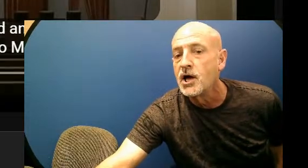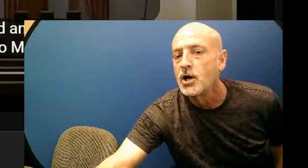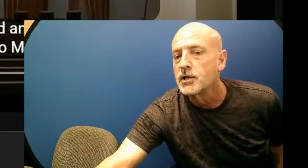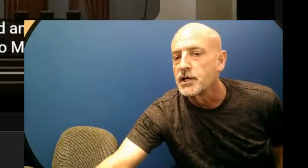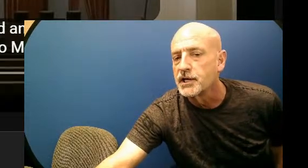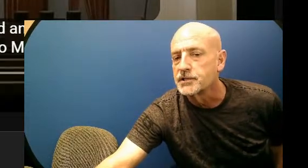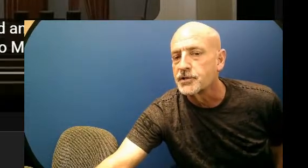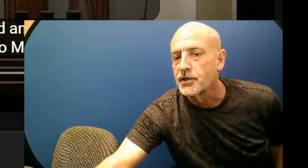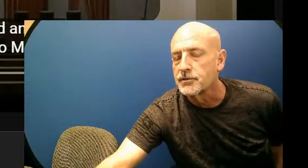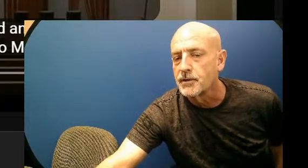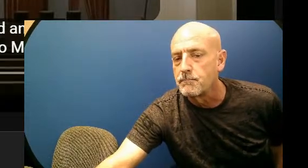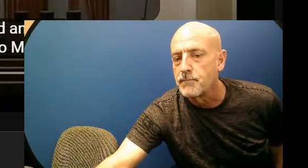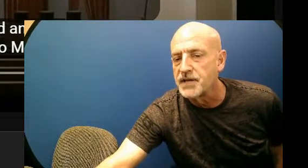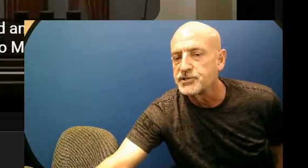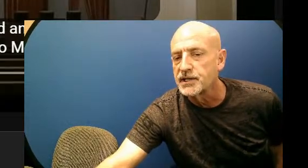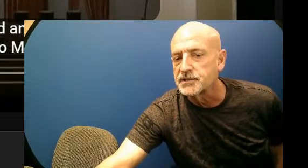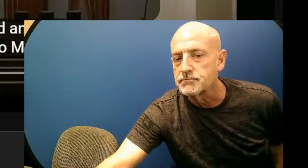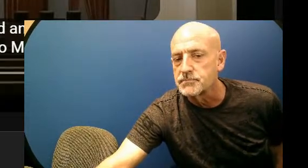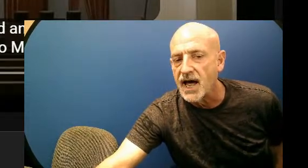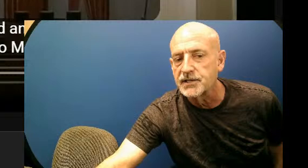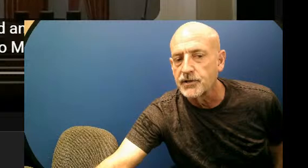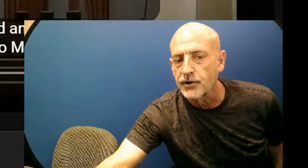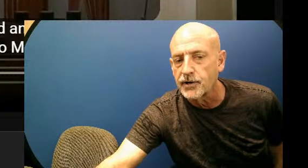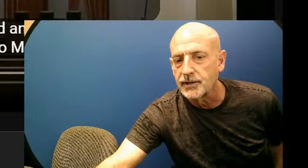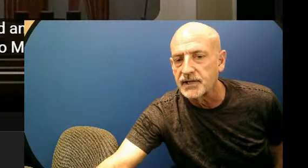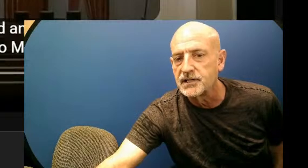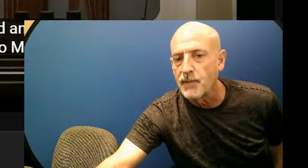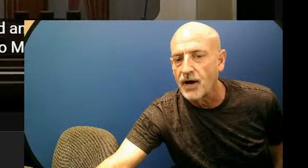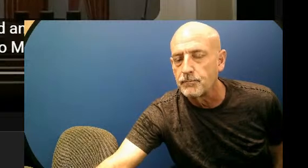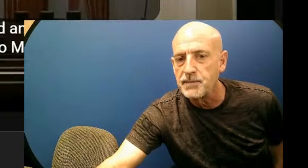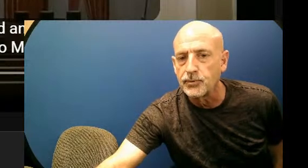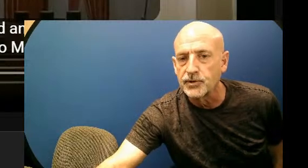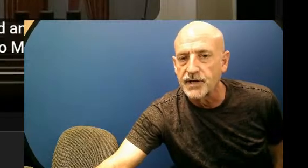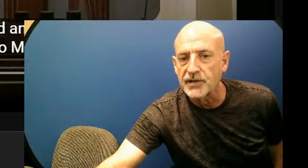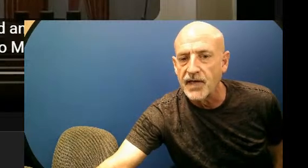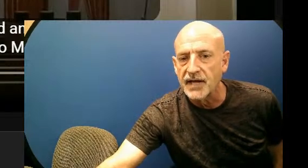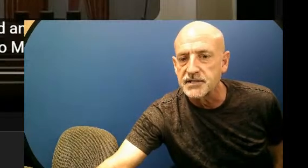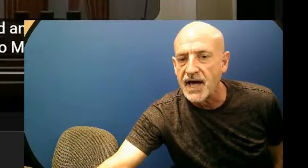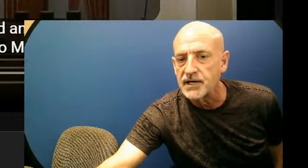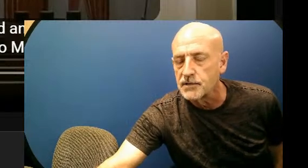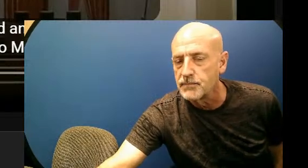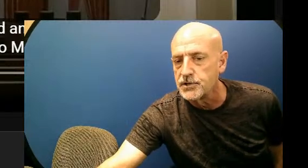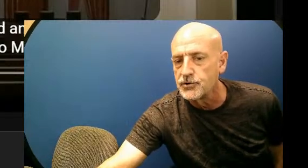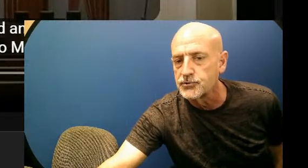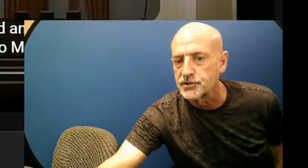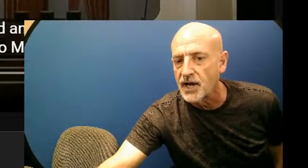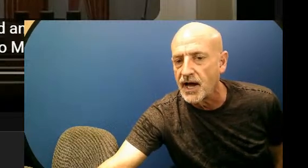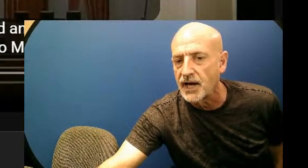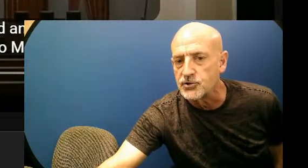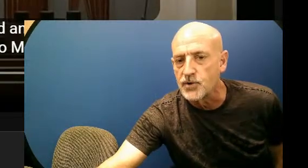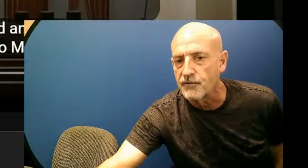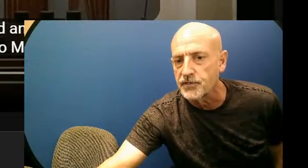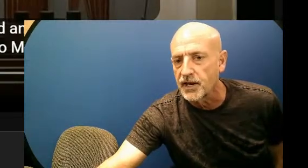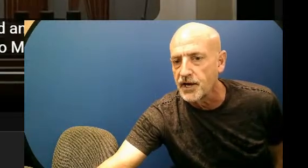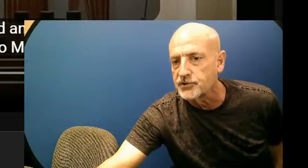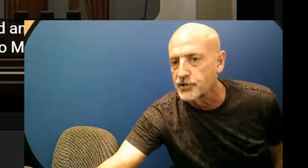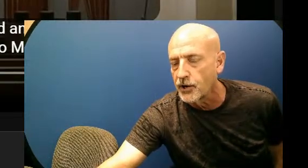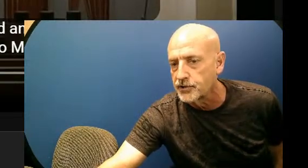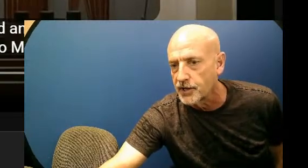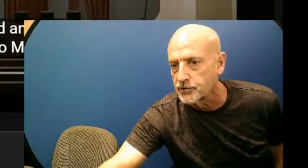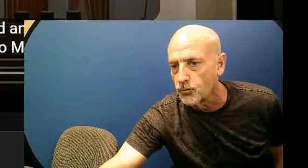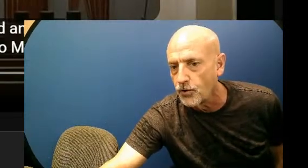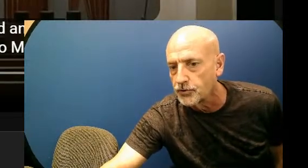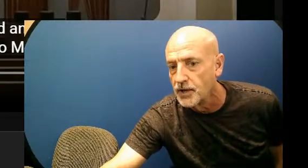is the basic data they're collecting about people, and how that data can be used to tie to everything else